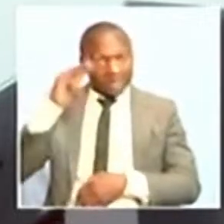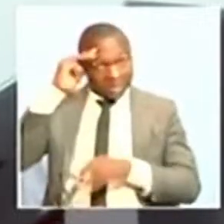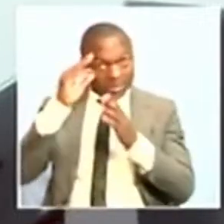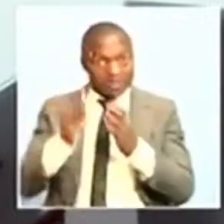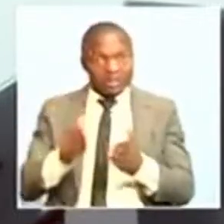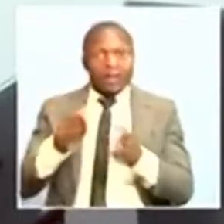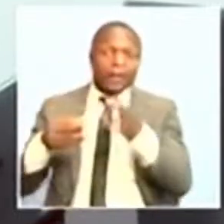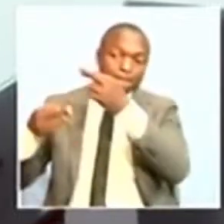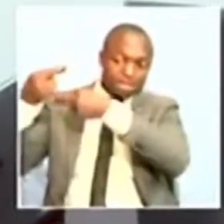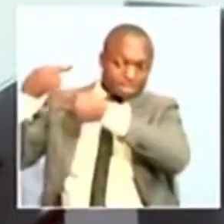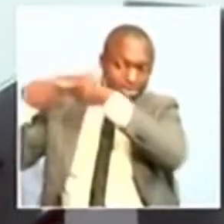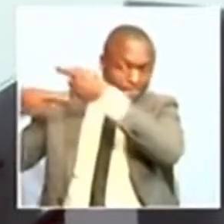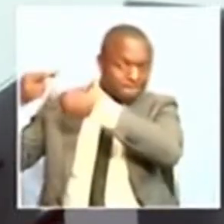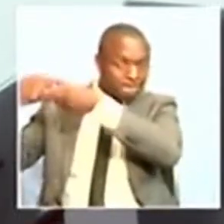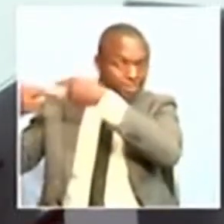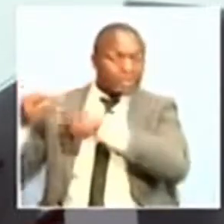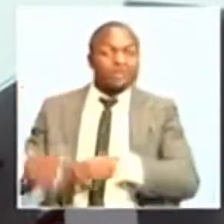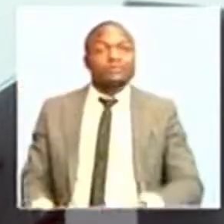minister will revise